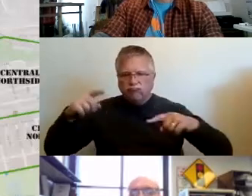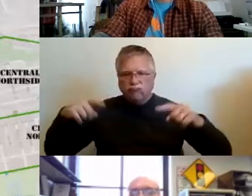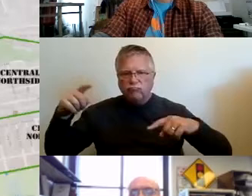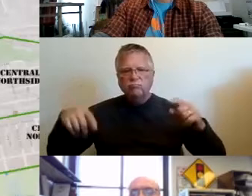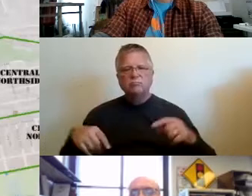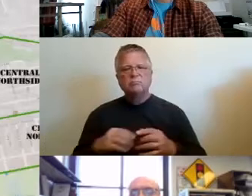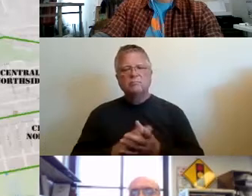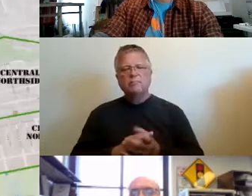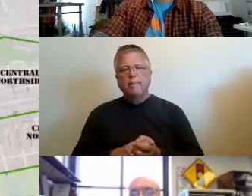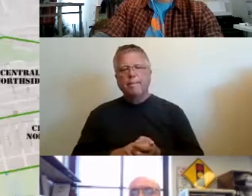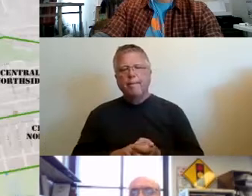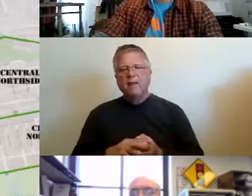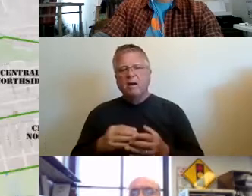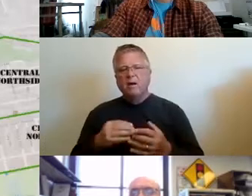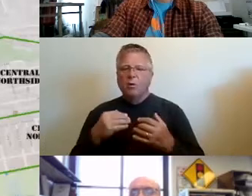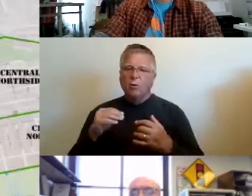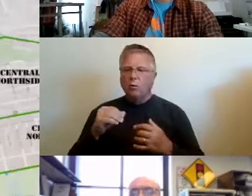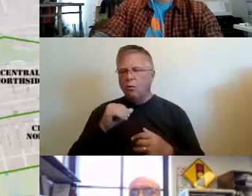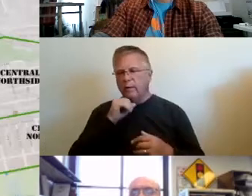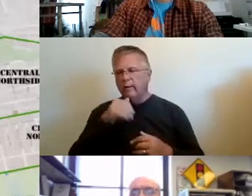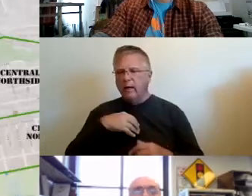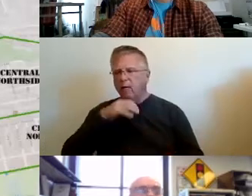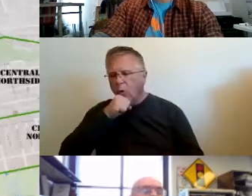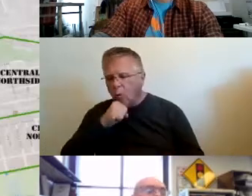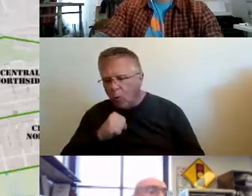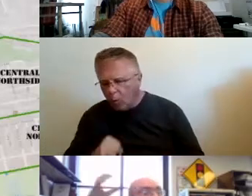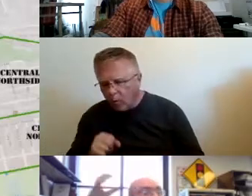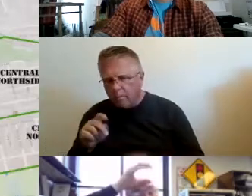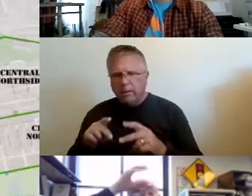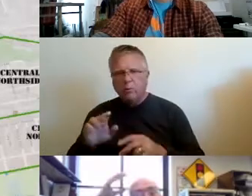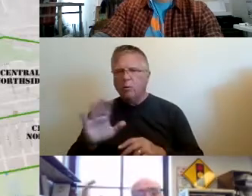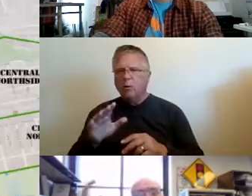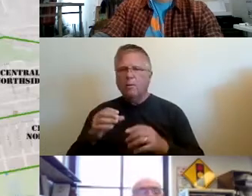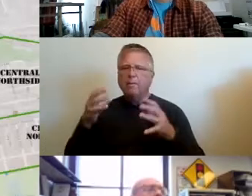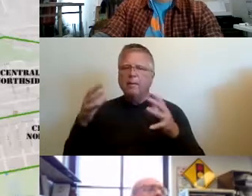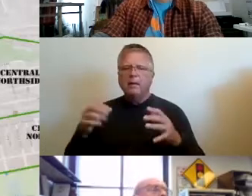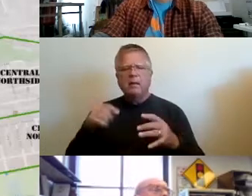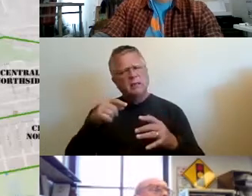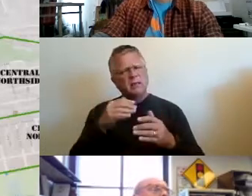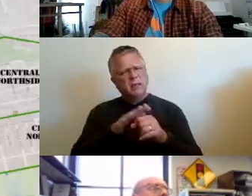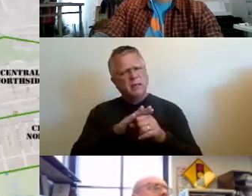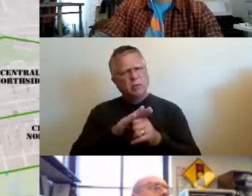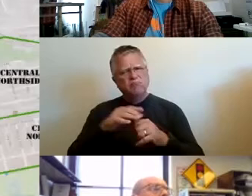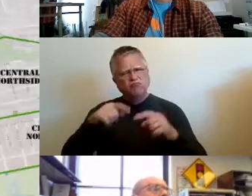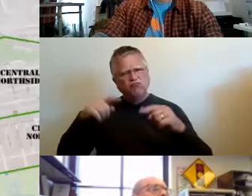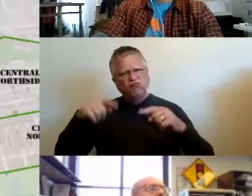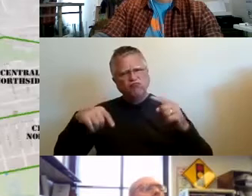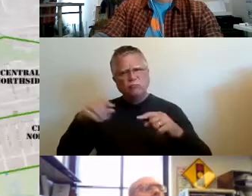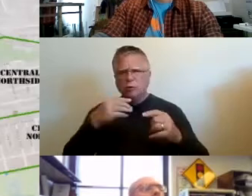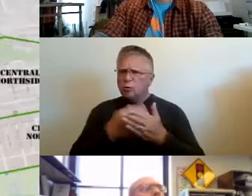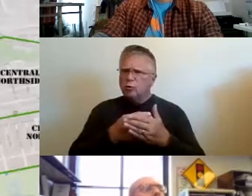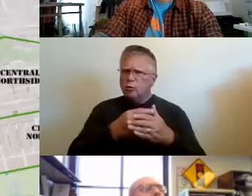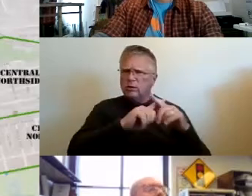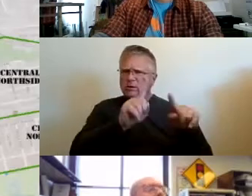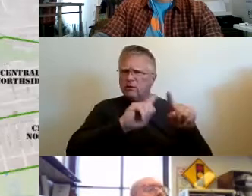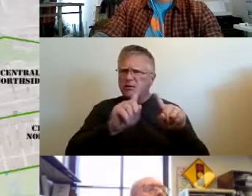residents, or where we have the older generation is more prominent. This is one of those neighborhoods where we have a very nice distribution of people